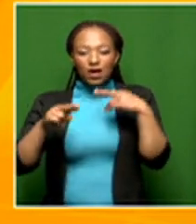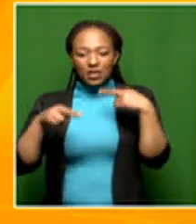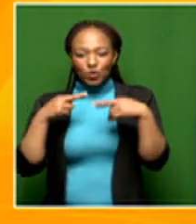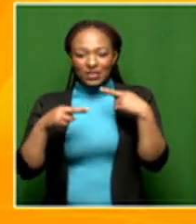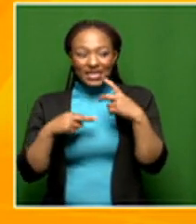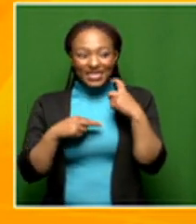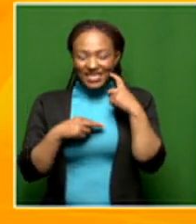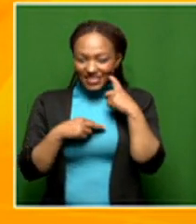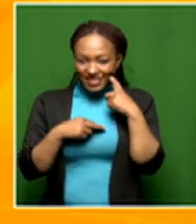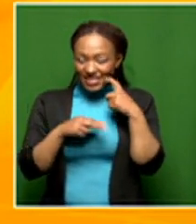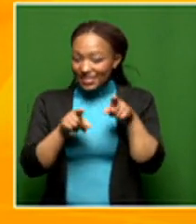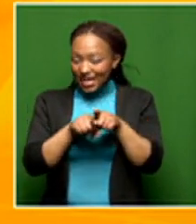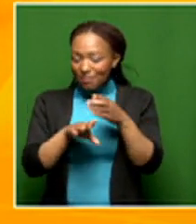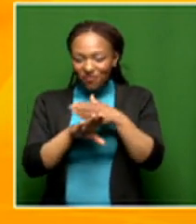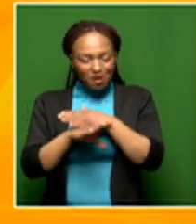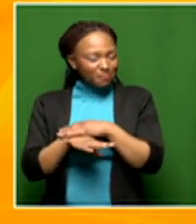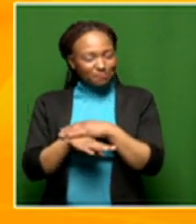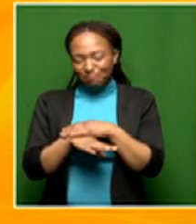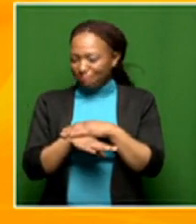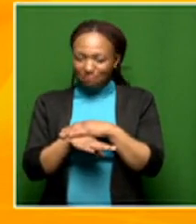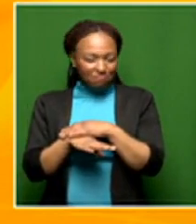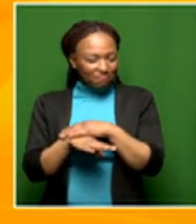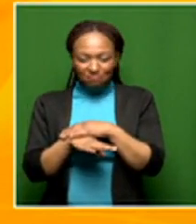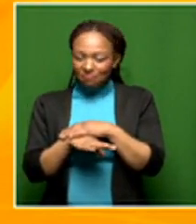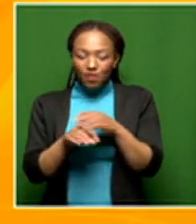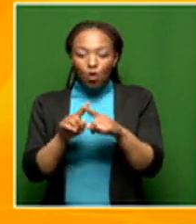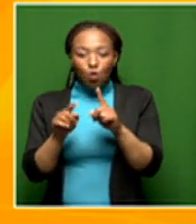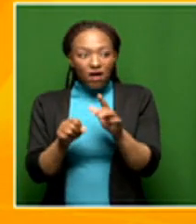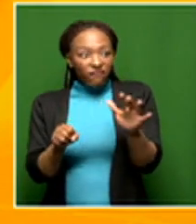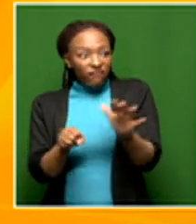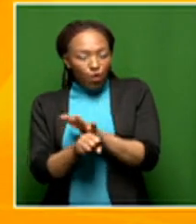not as easy as you think. Yeah. It is quite fully booked at this point.